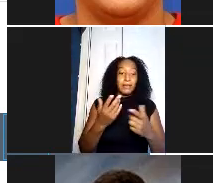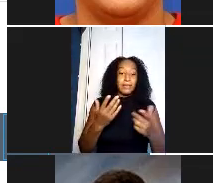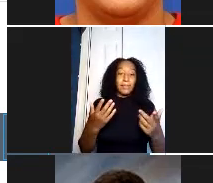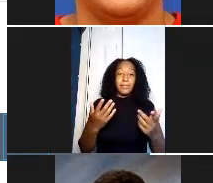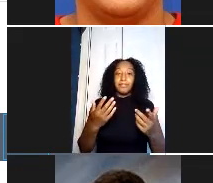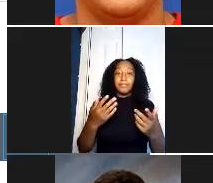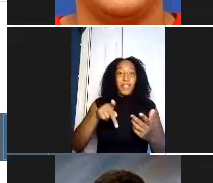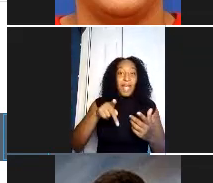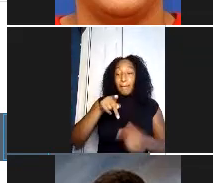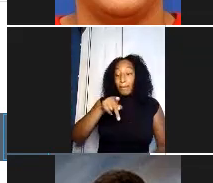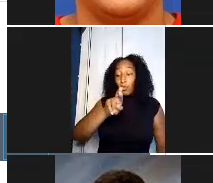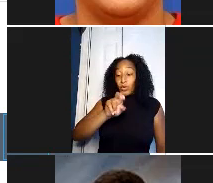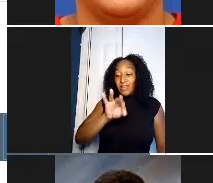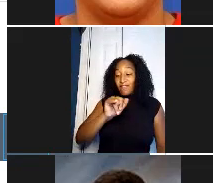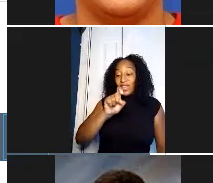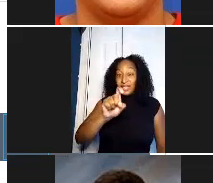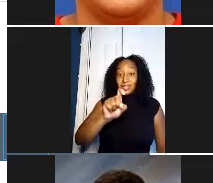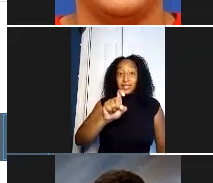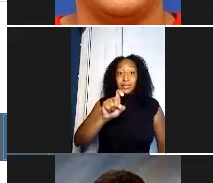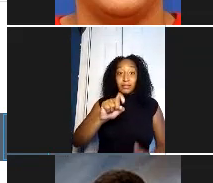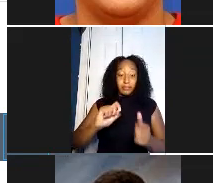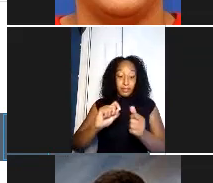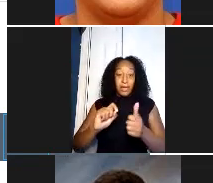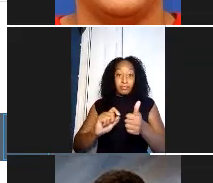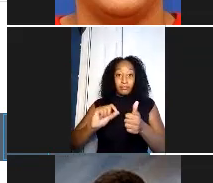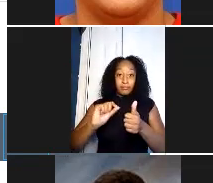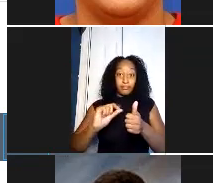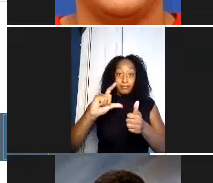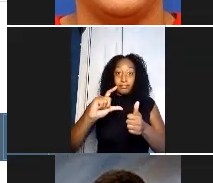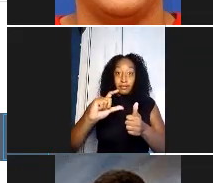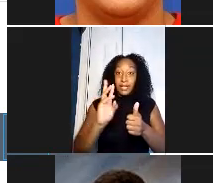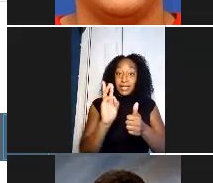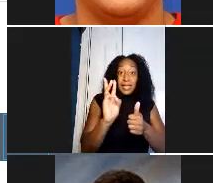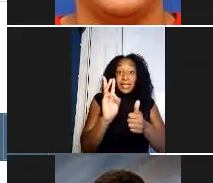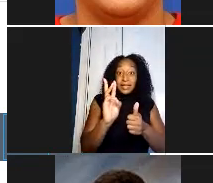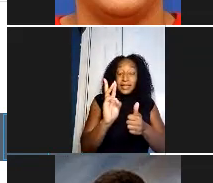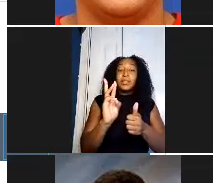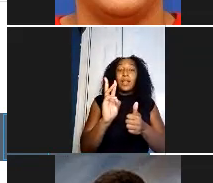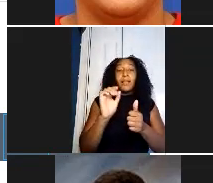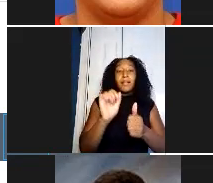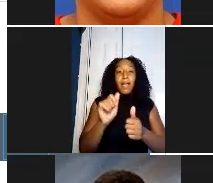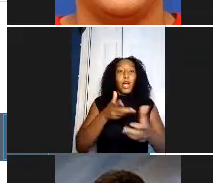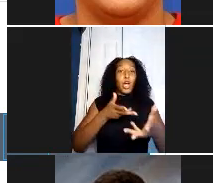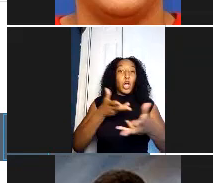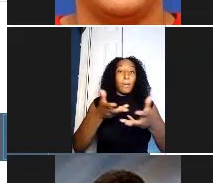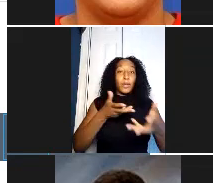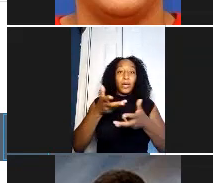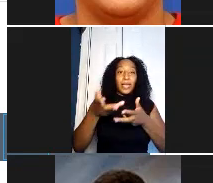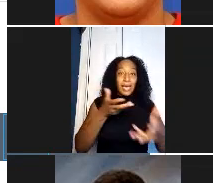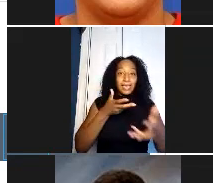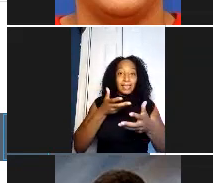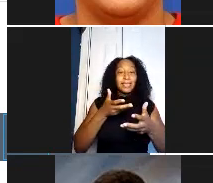prefixes, we can communicate, because that's what this is all about, a systematic way of communicating,